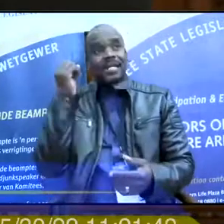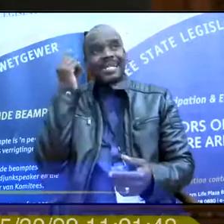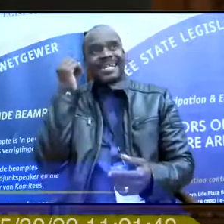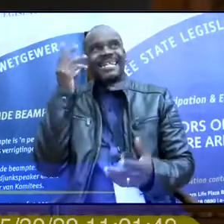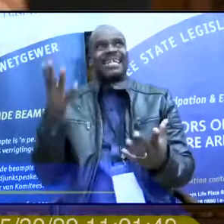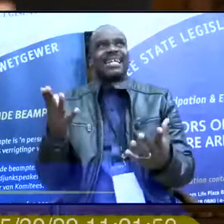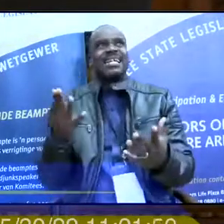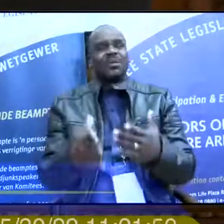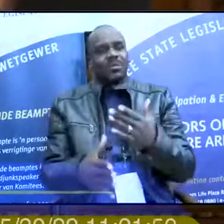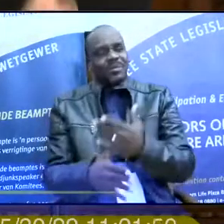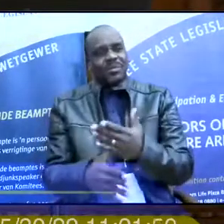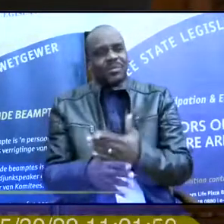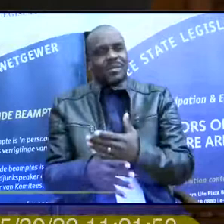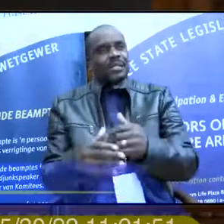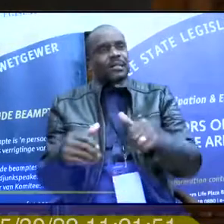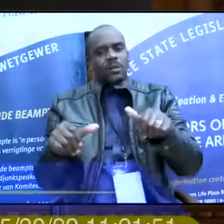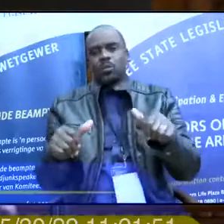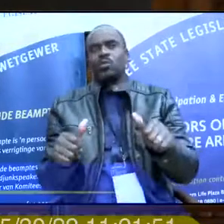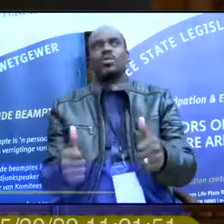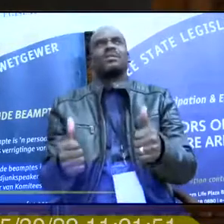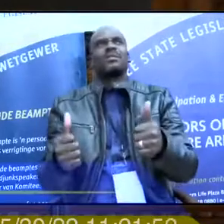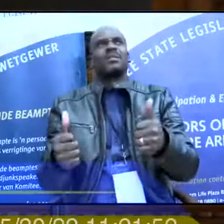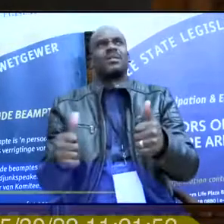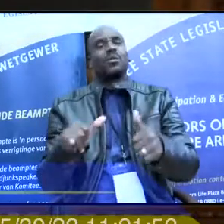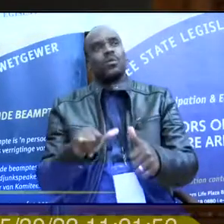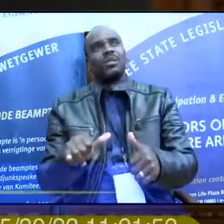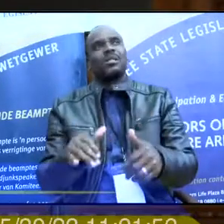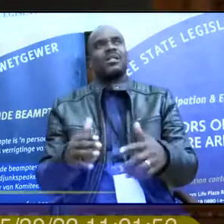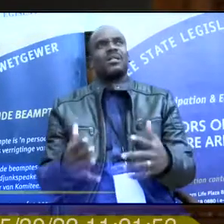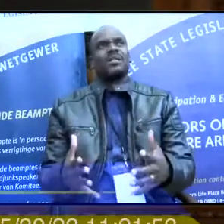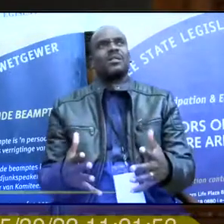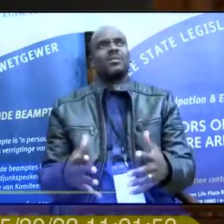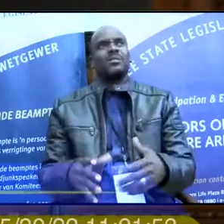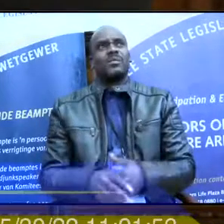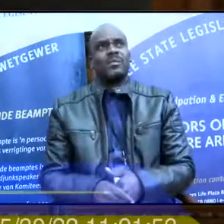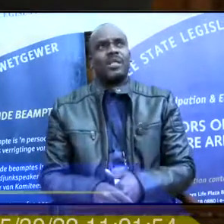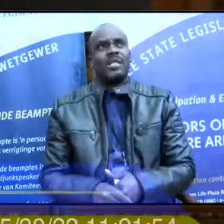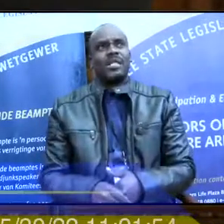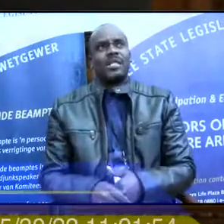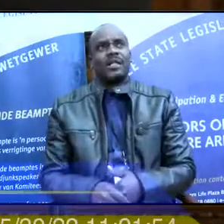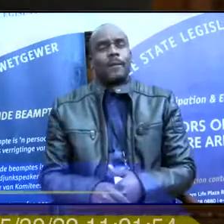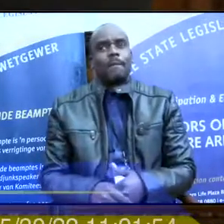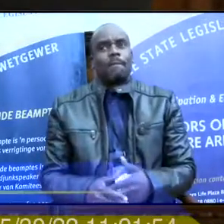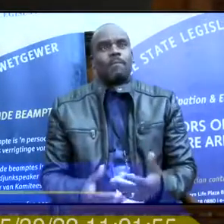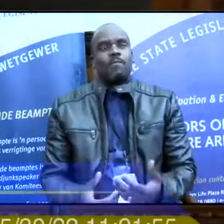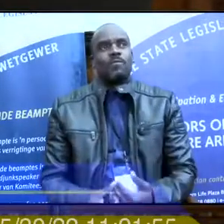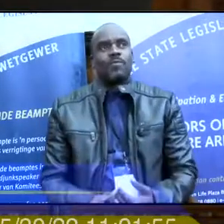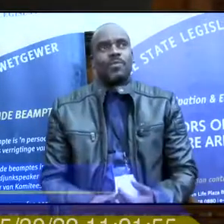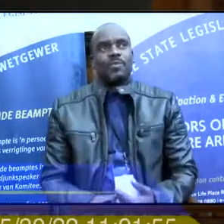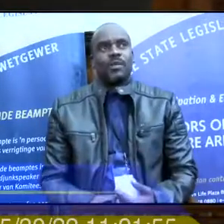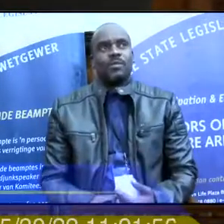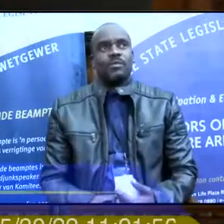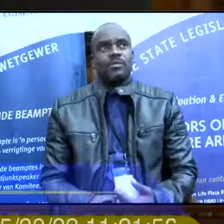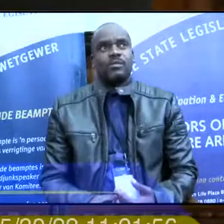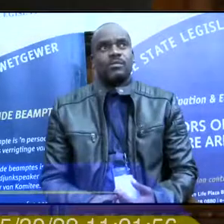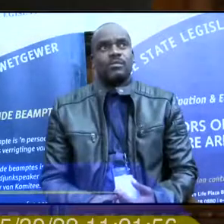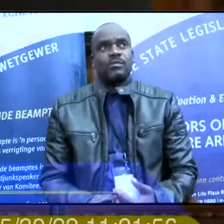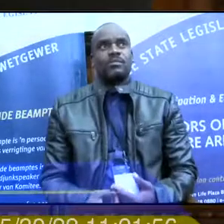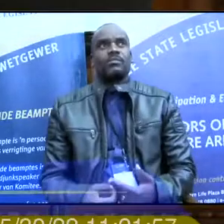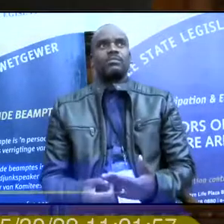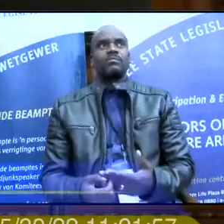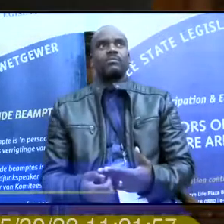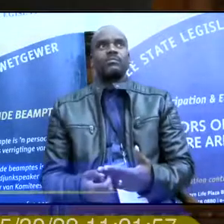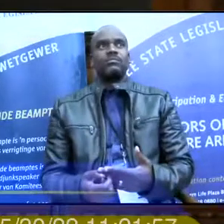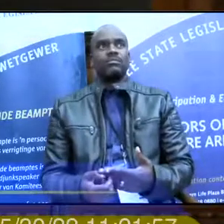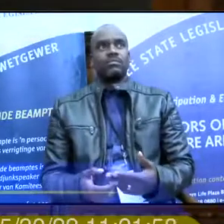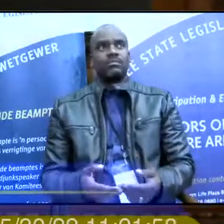deal with cash and petty cash which is irregular they need to go through a process and make sure that it's done correctly we also provide